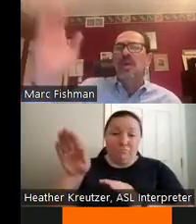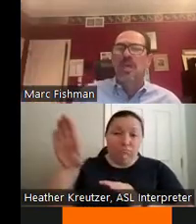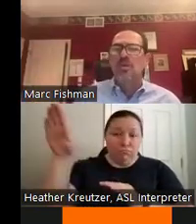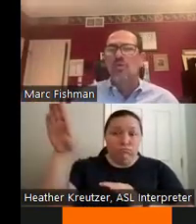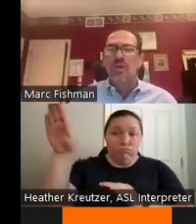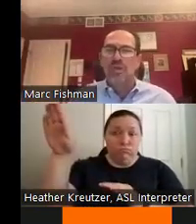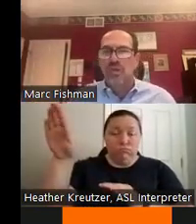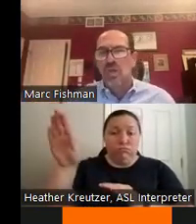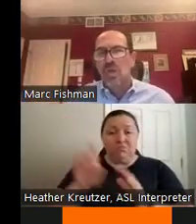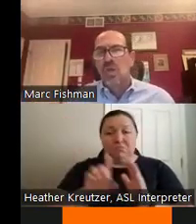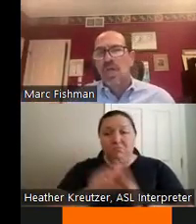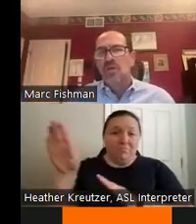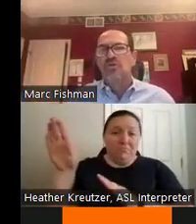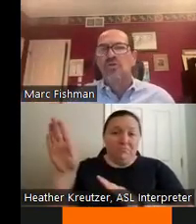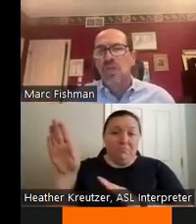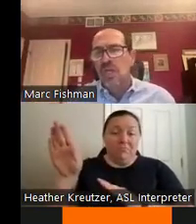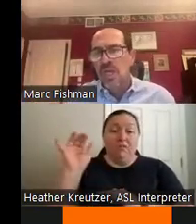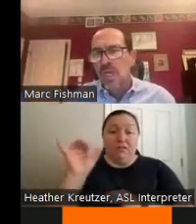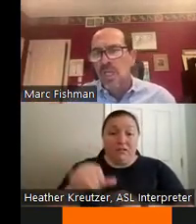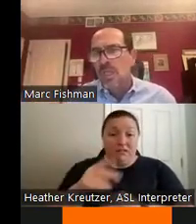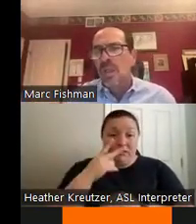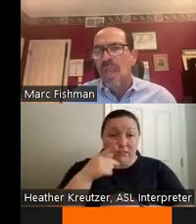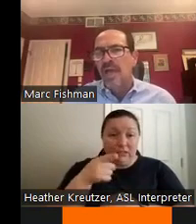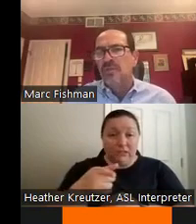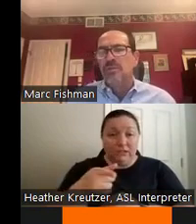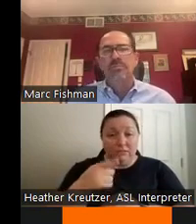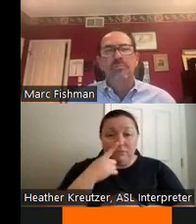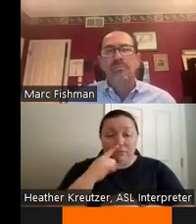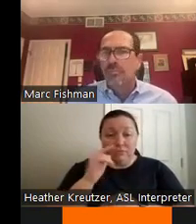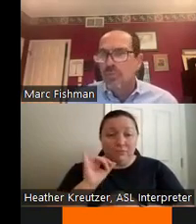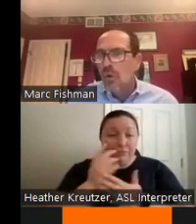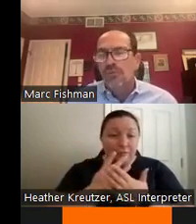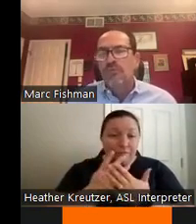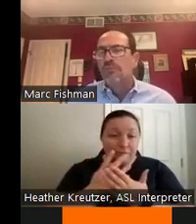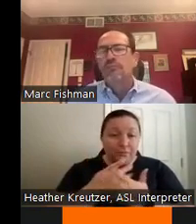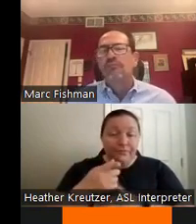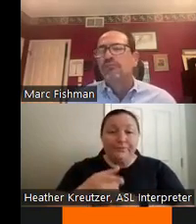steep increase that you see in the last,